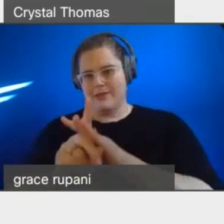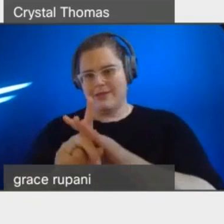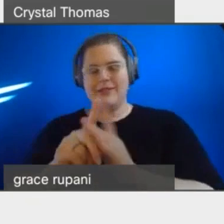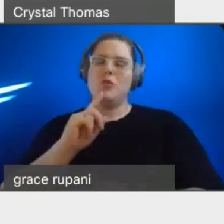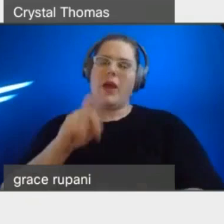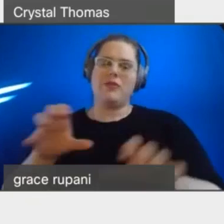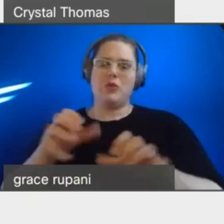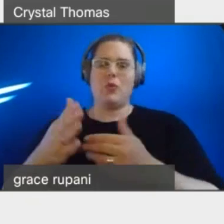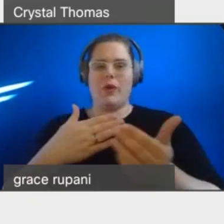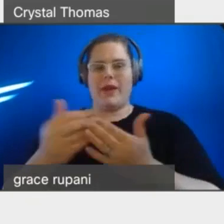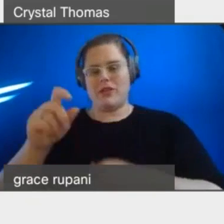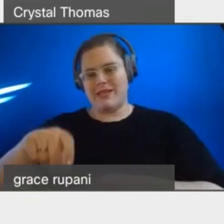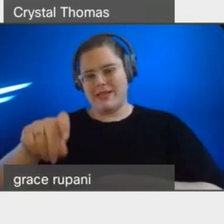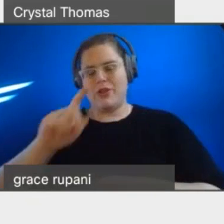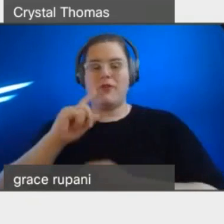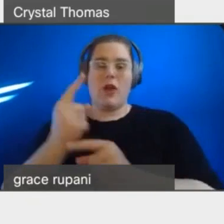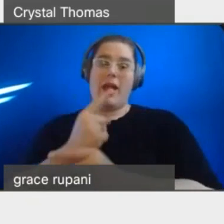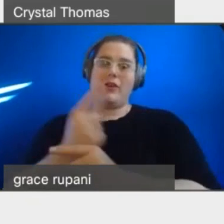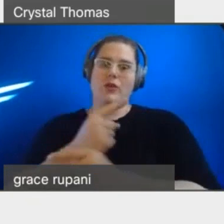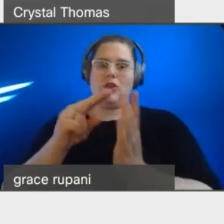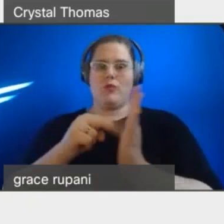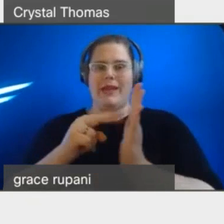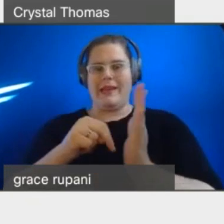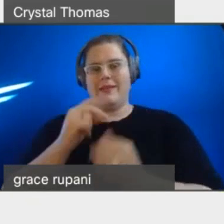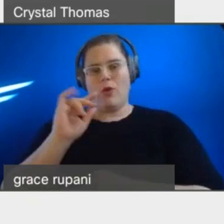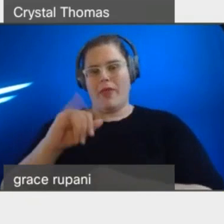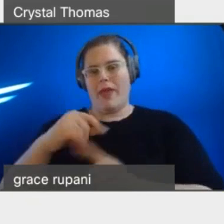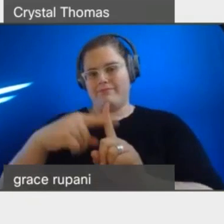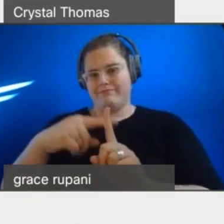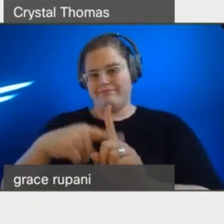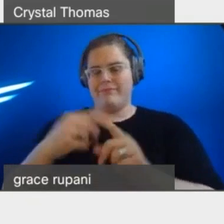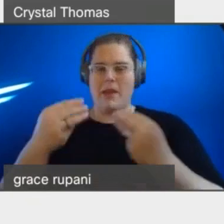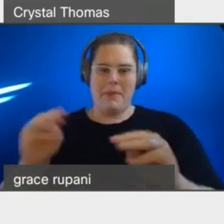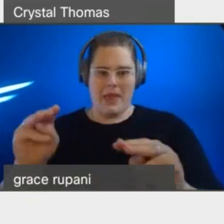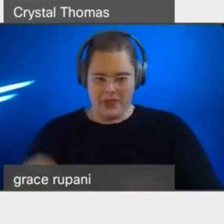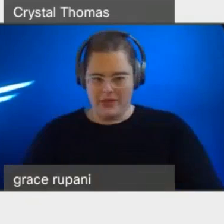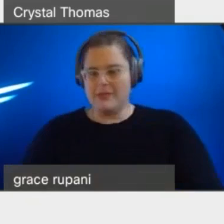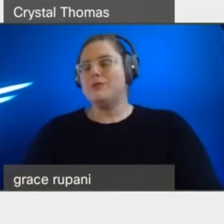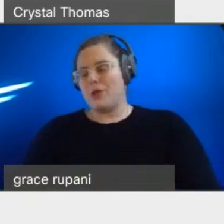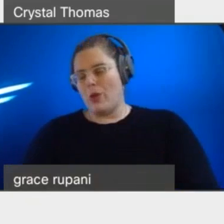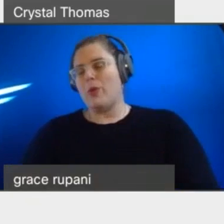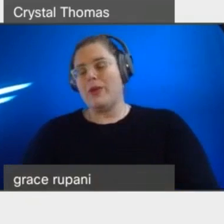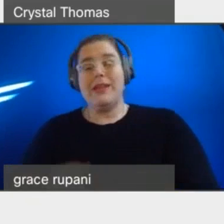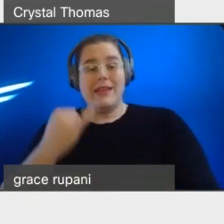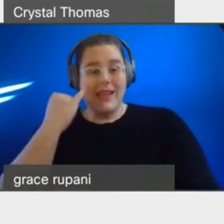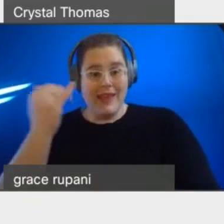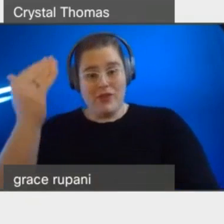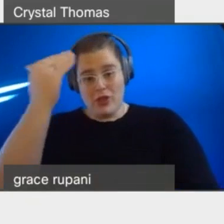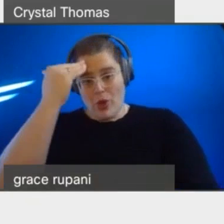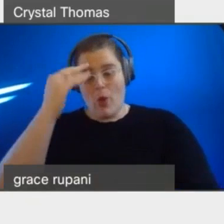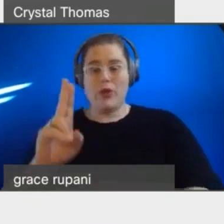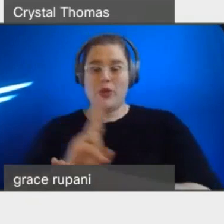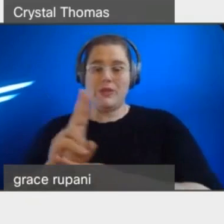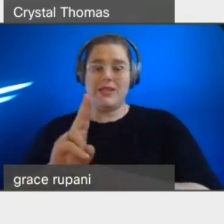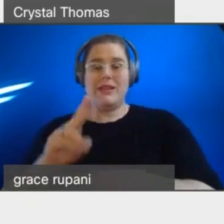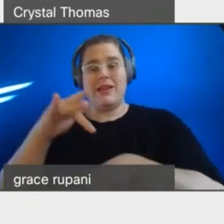necessary to get an accurate reading for the method in which you're taking the temperature. So if you know that you're using a touchless system